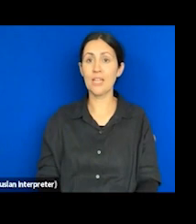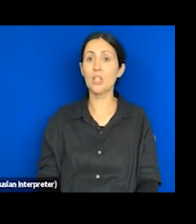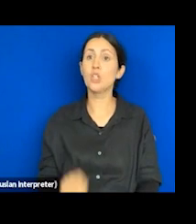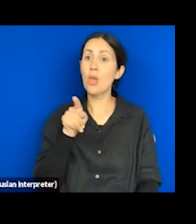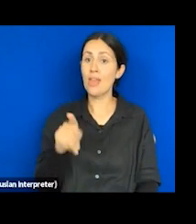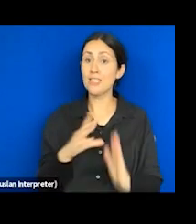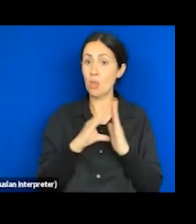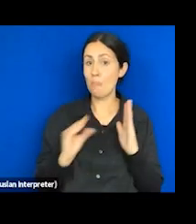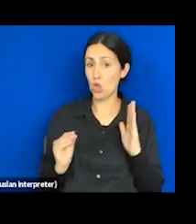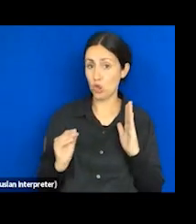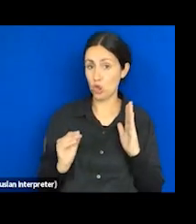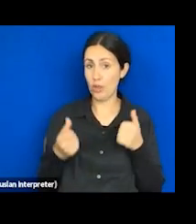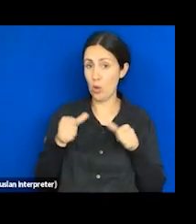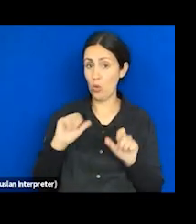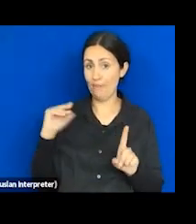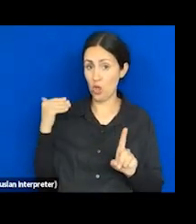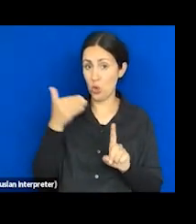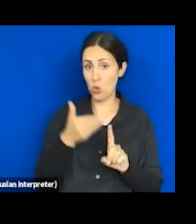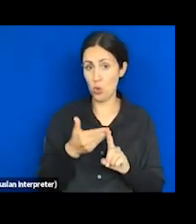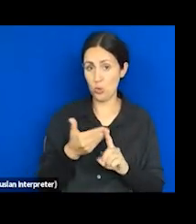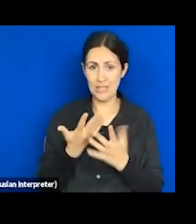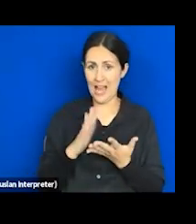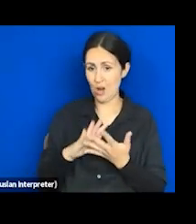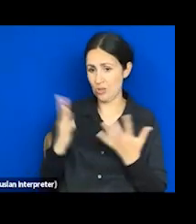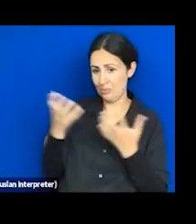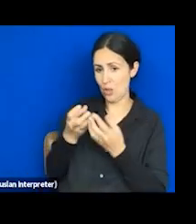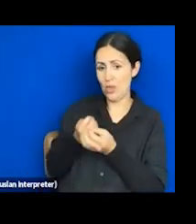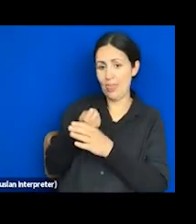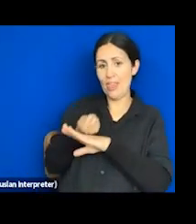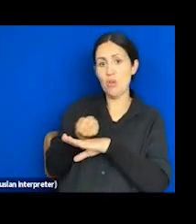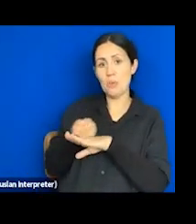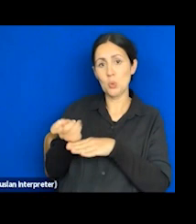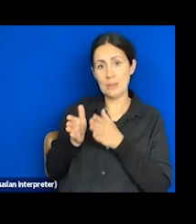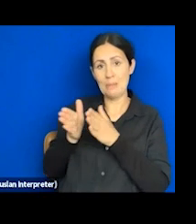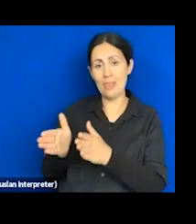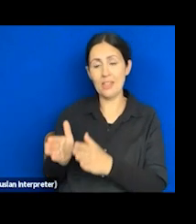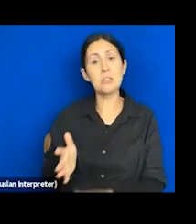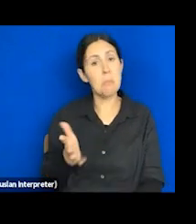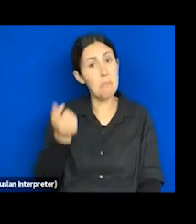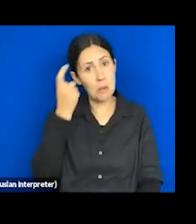it make sense of the therapeutic mechanisms? I would suggest that maybe it does.